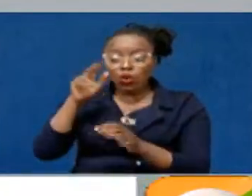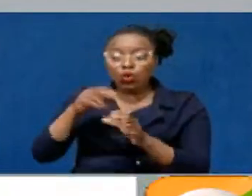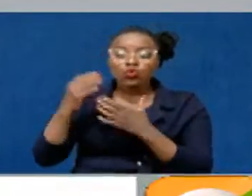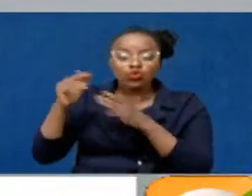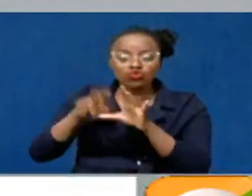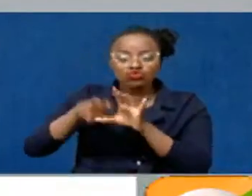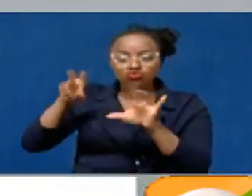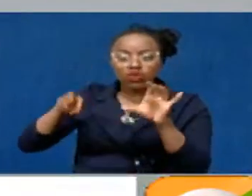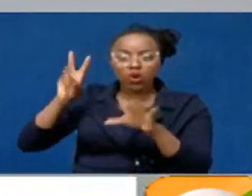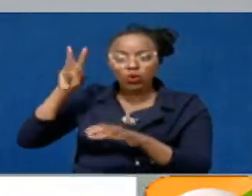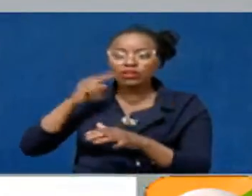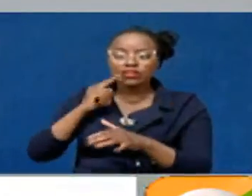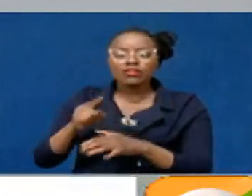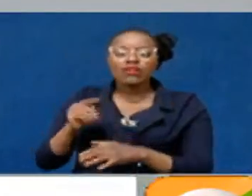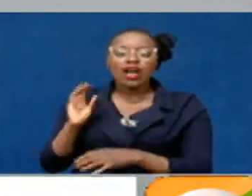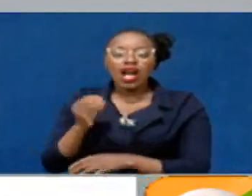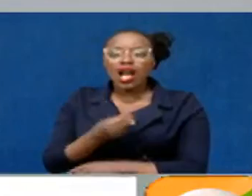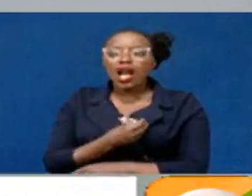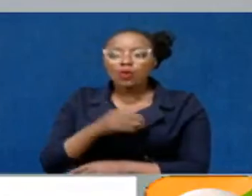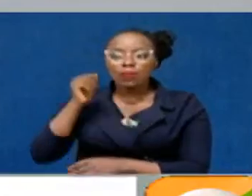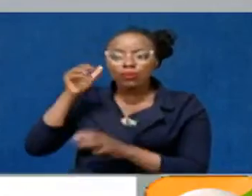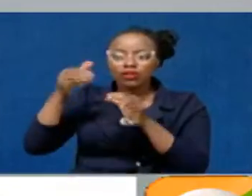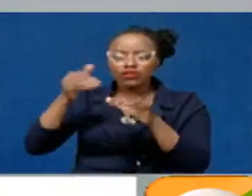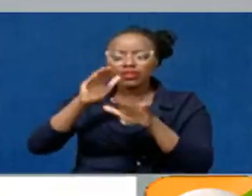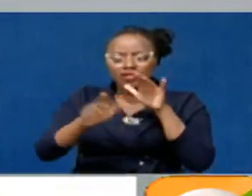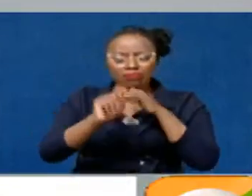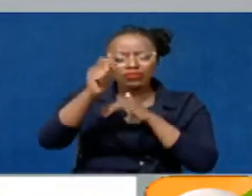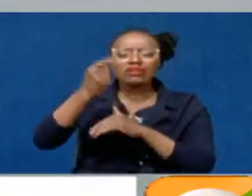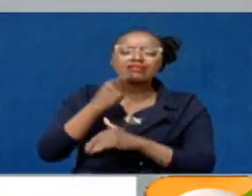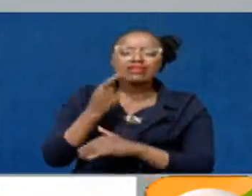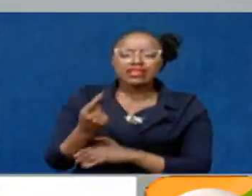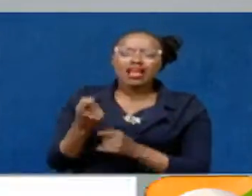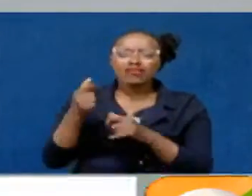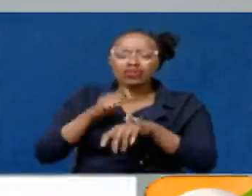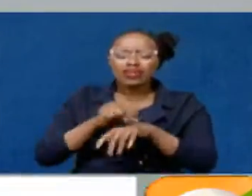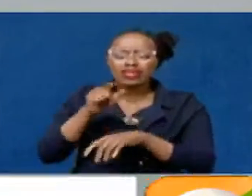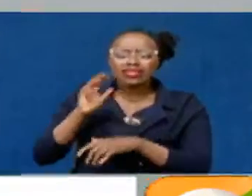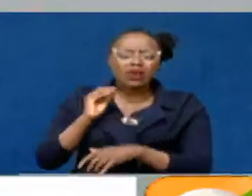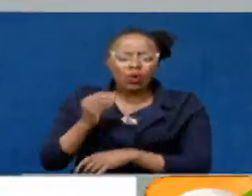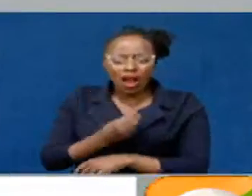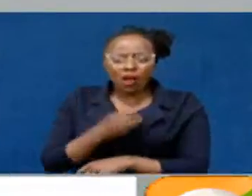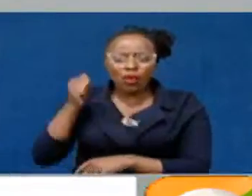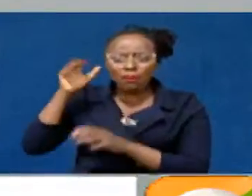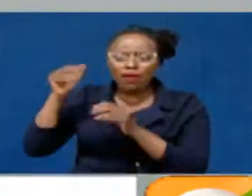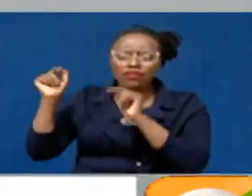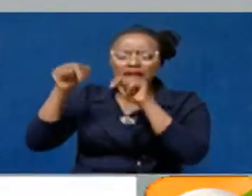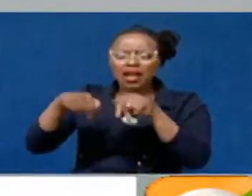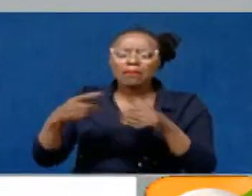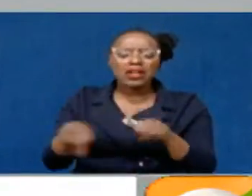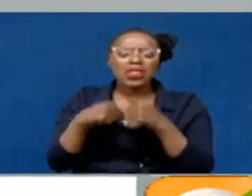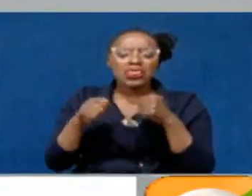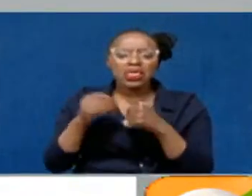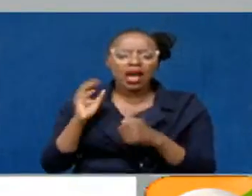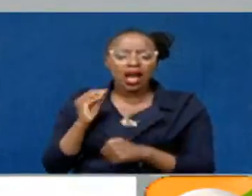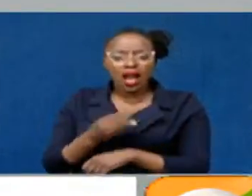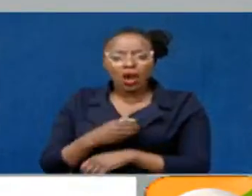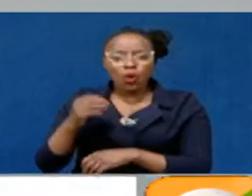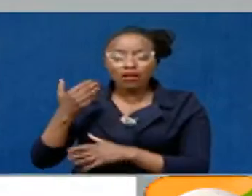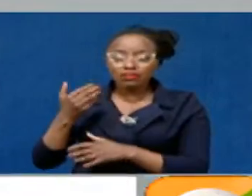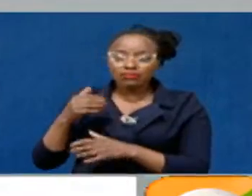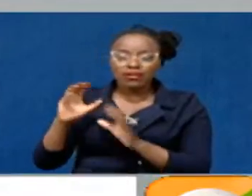exit at some point, saying this is our party. Even the deputy president says it several times that this was our party. Wamekuja wameburuga chama chetu.